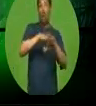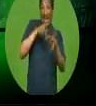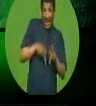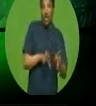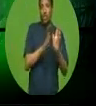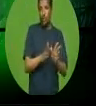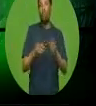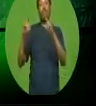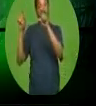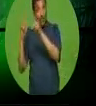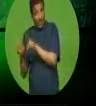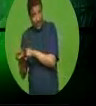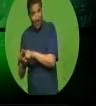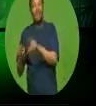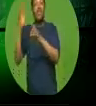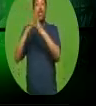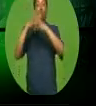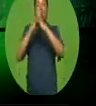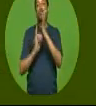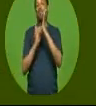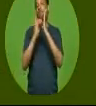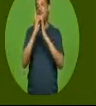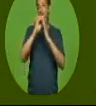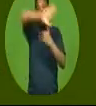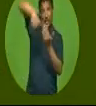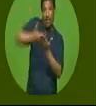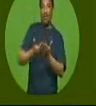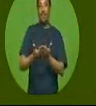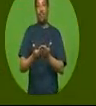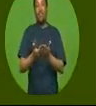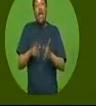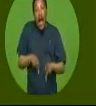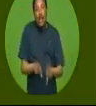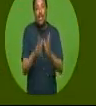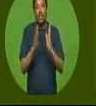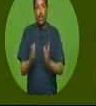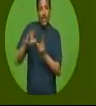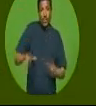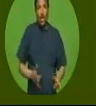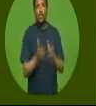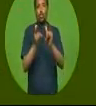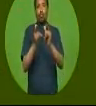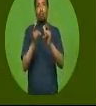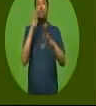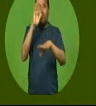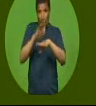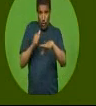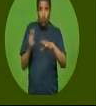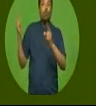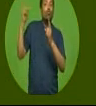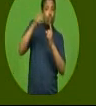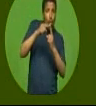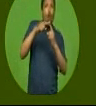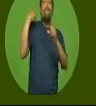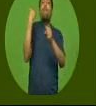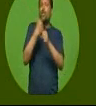agricultural versus industrial development. Generally, agricultural strategy refers to a mix